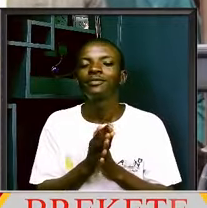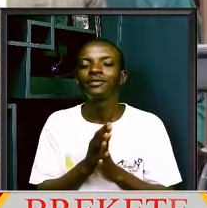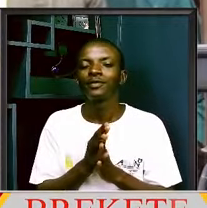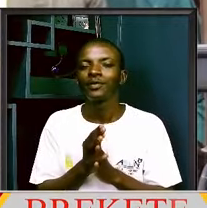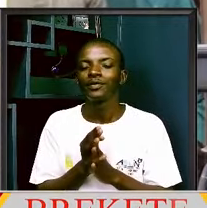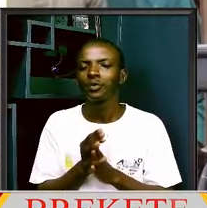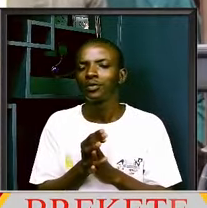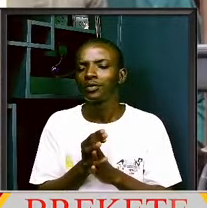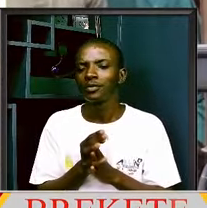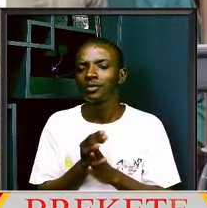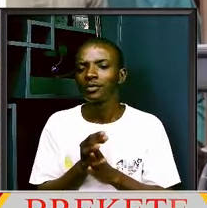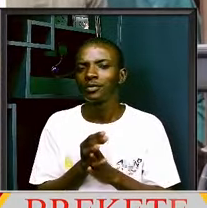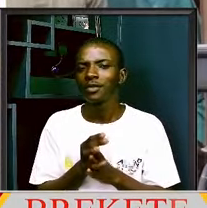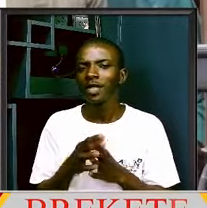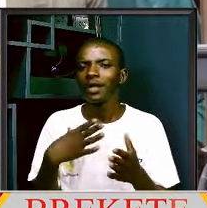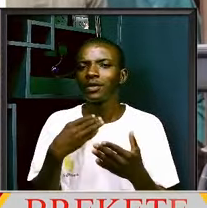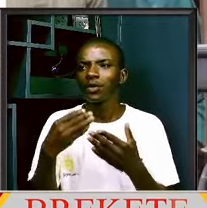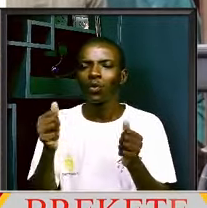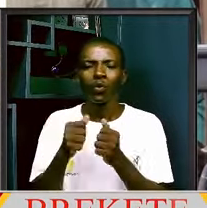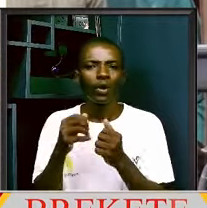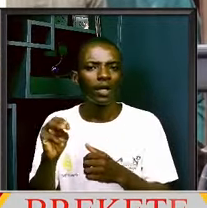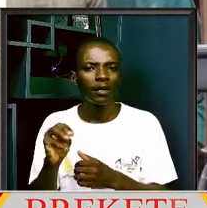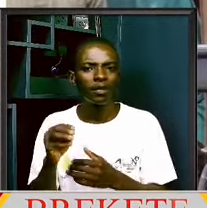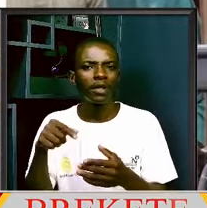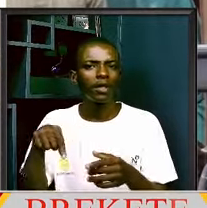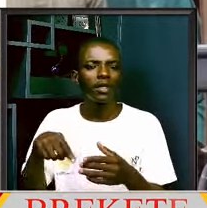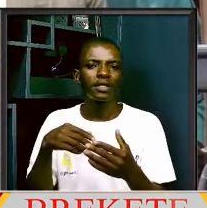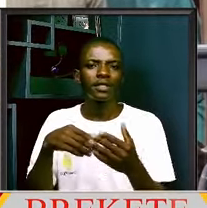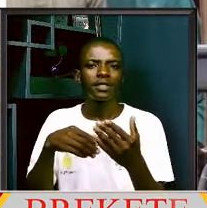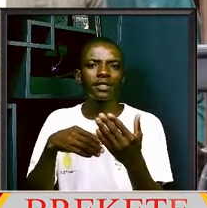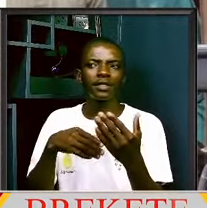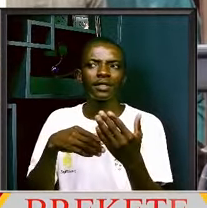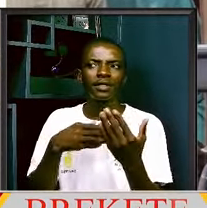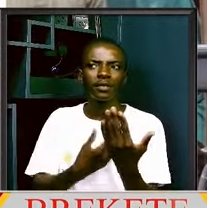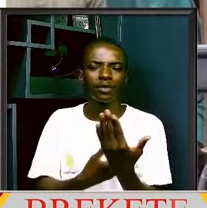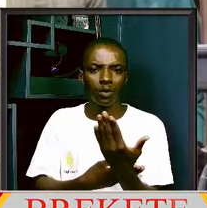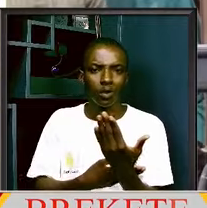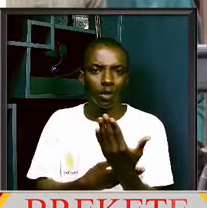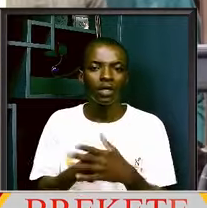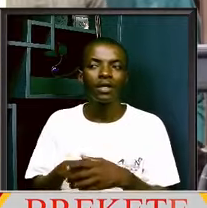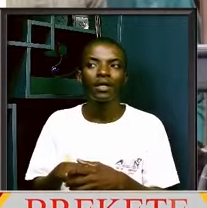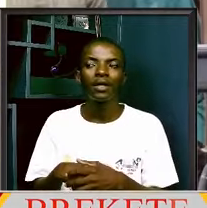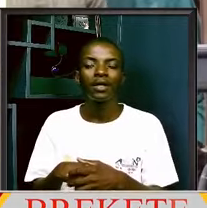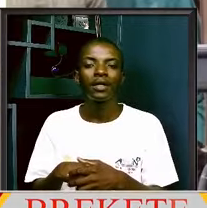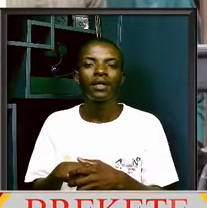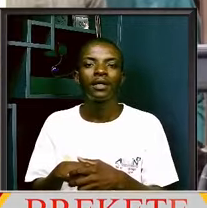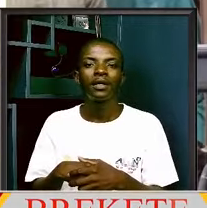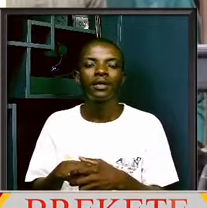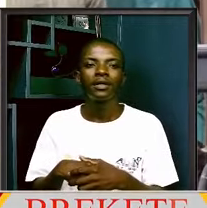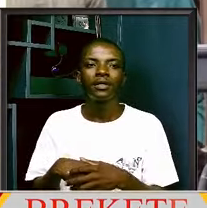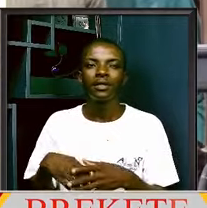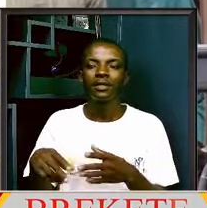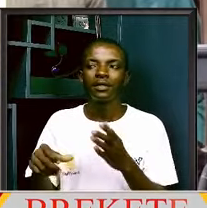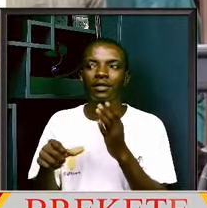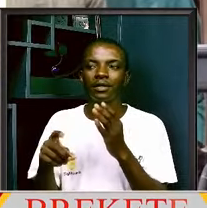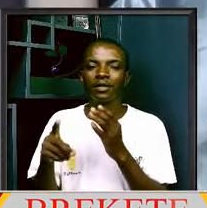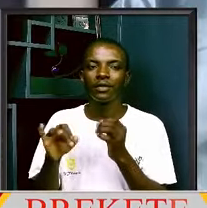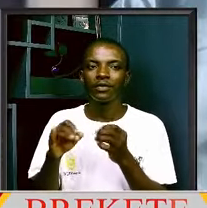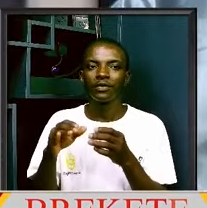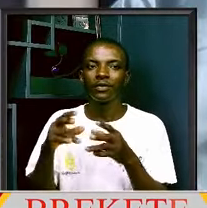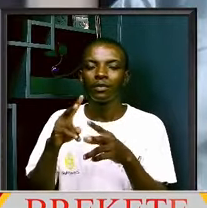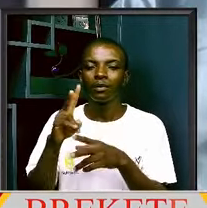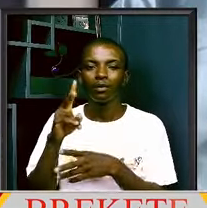sir. Yes, sir. And so with this afternoon, sir, is the Deputy Vice Chancellor. Happy morning, sir. The Deputy Vice Chancellor